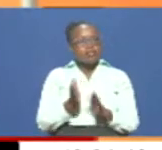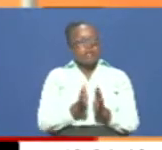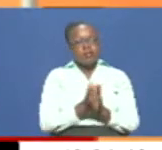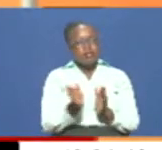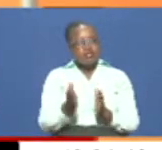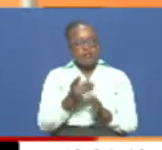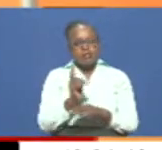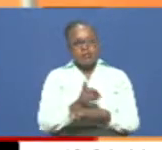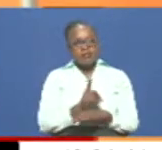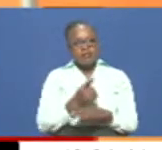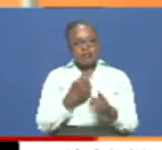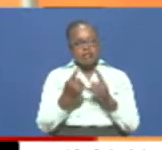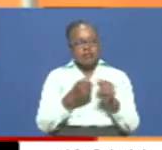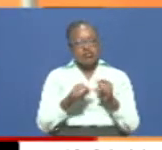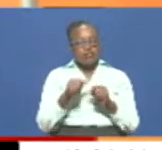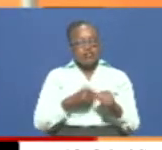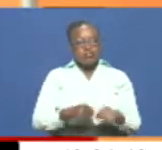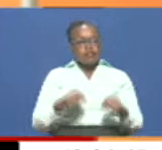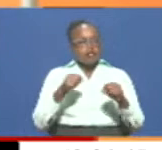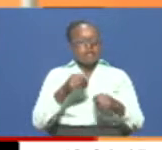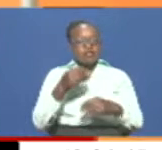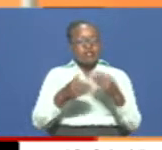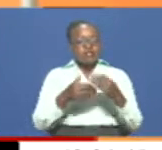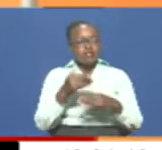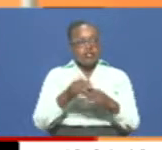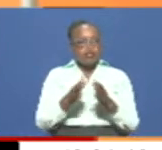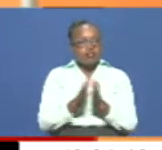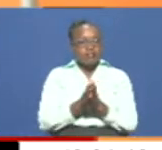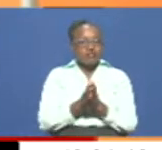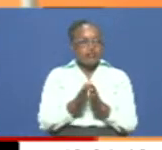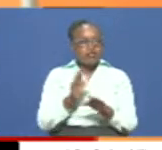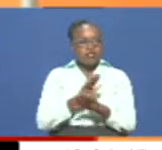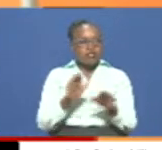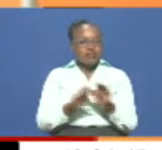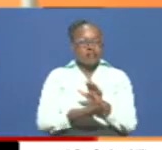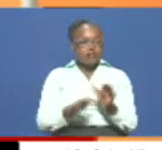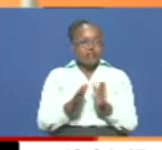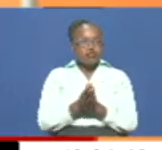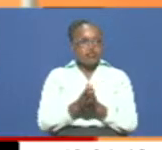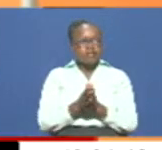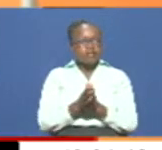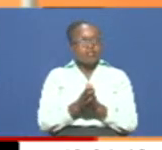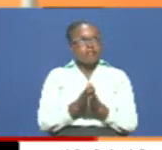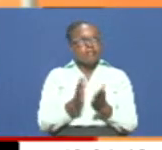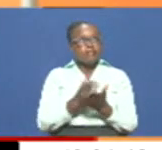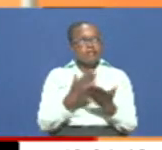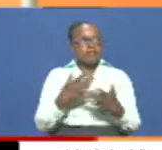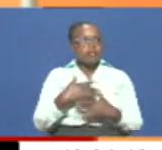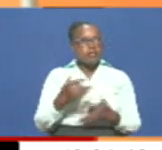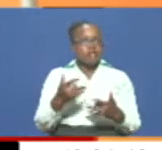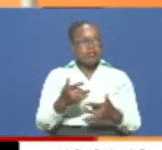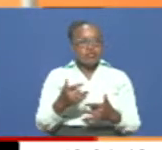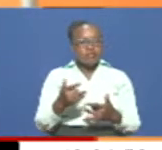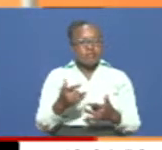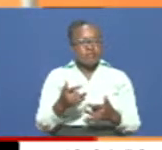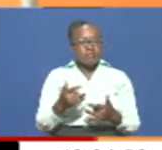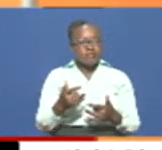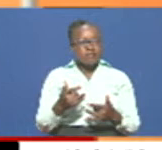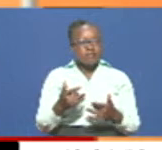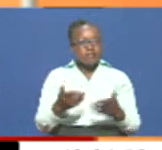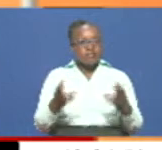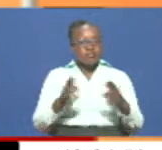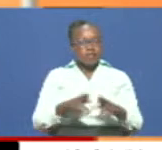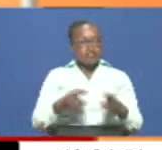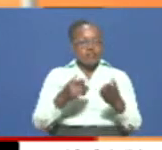we were talking about capacity building, talking about structures and everything, and you mentioned something quite interesting that has been, you know, it has been